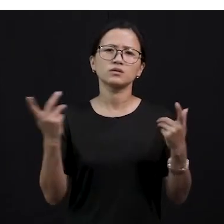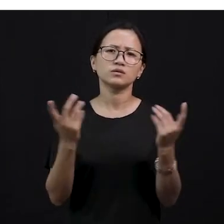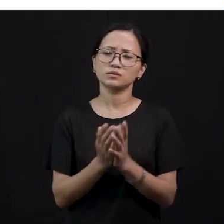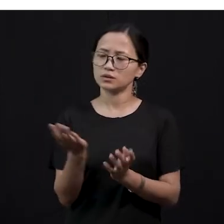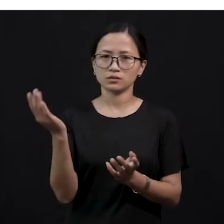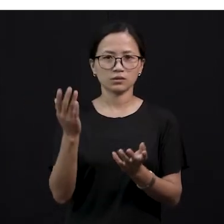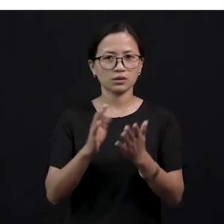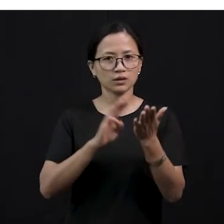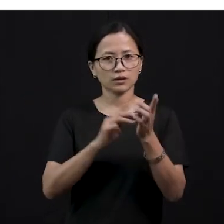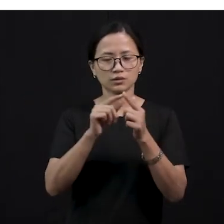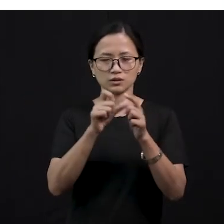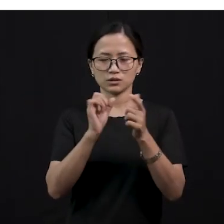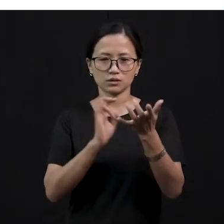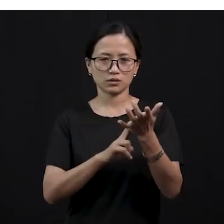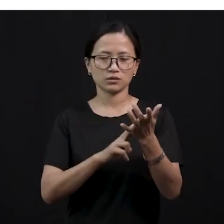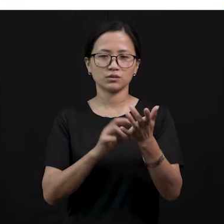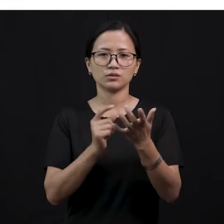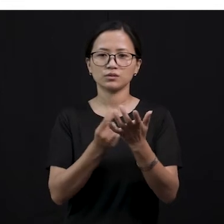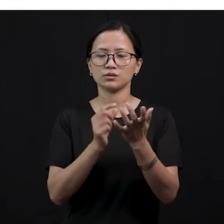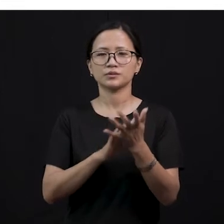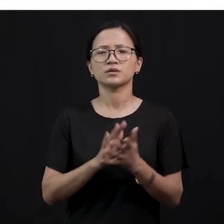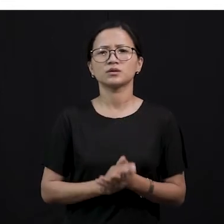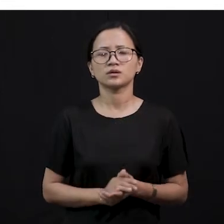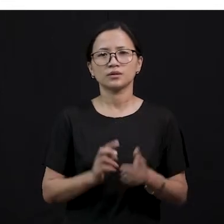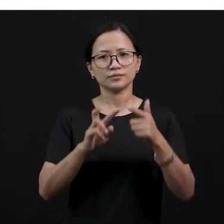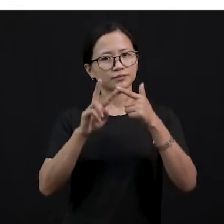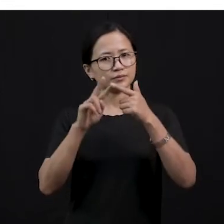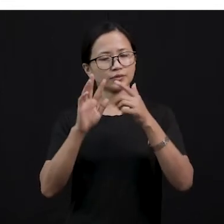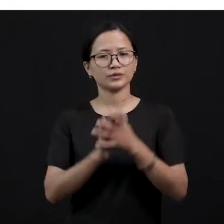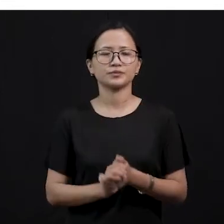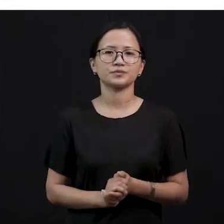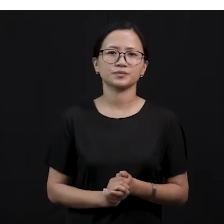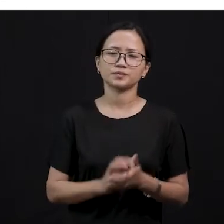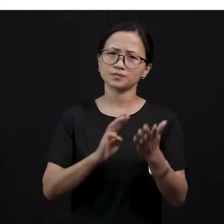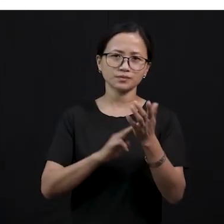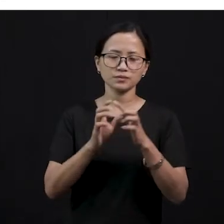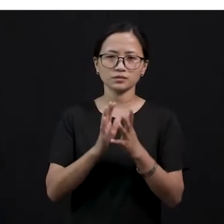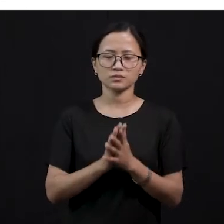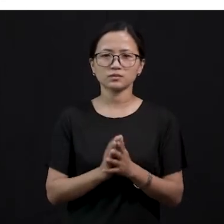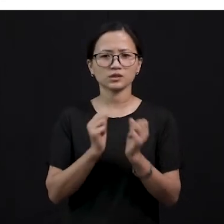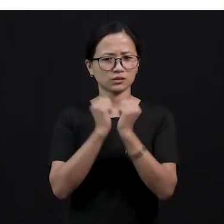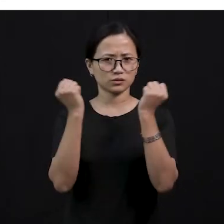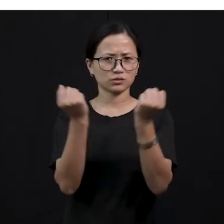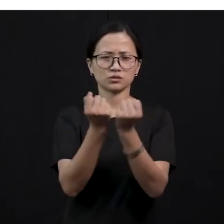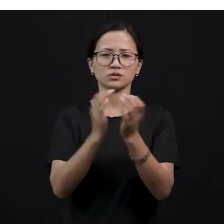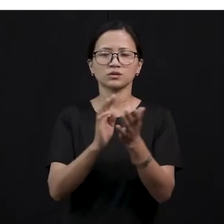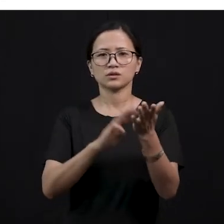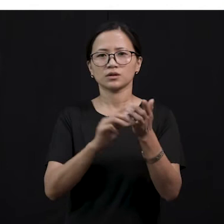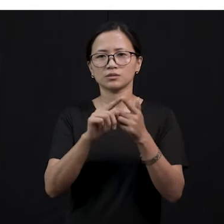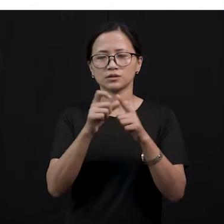do we call as media? So a television is a media, radio, newspaper, social media is your Insta,